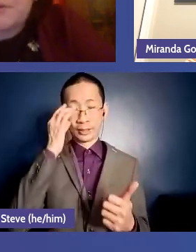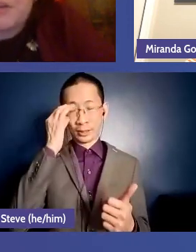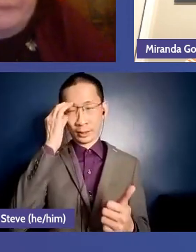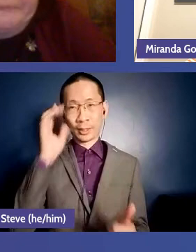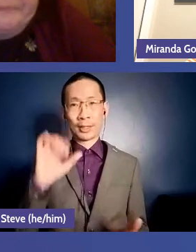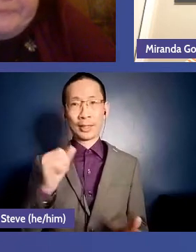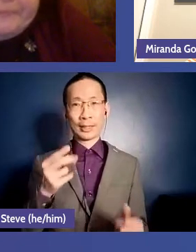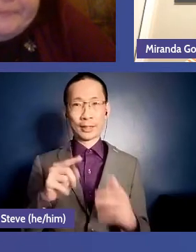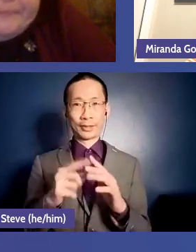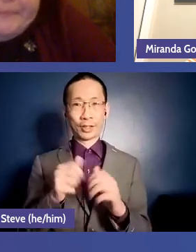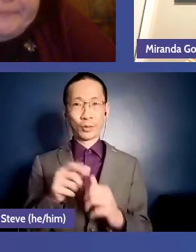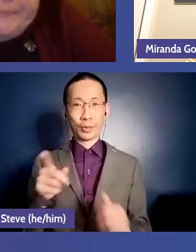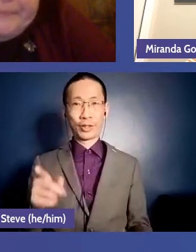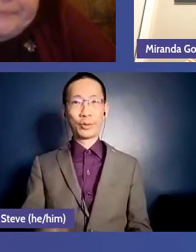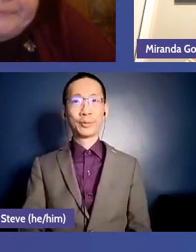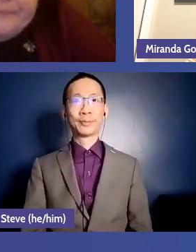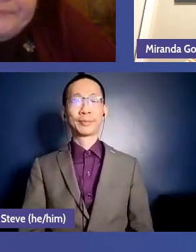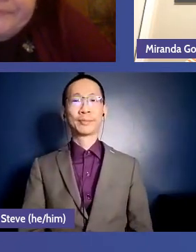I'll start with you.